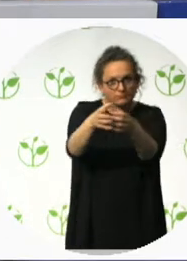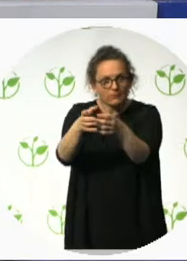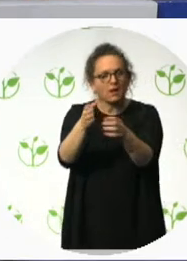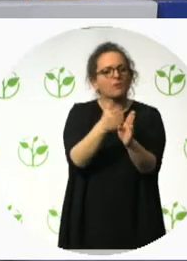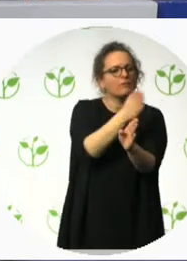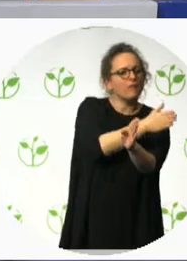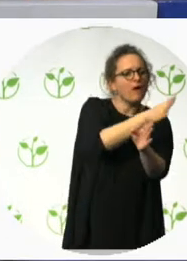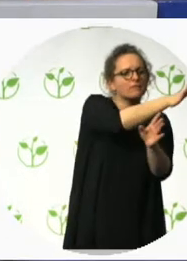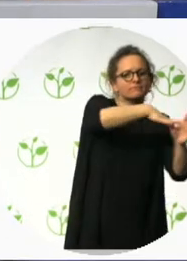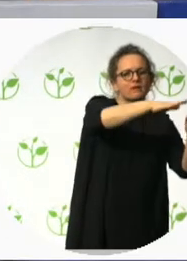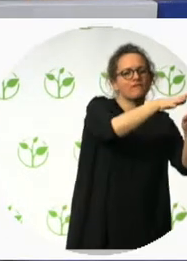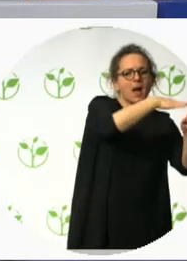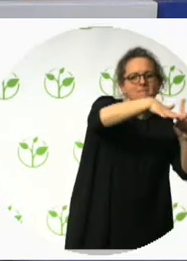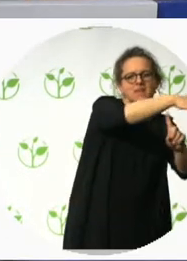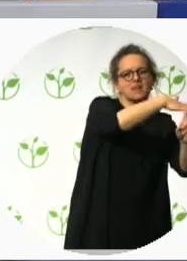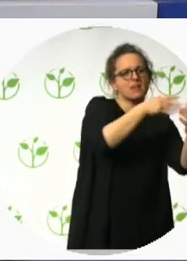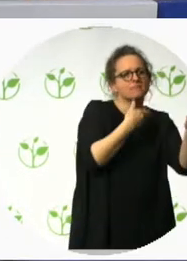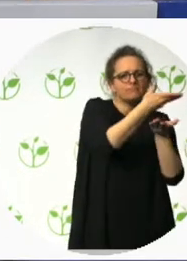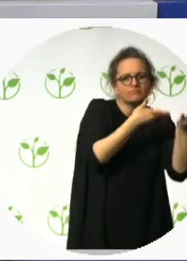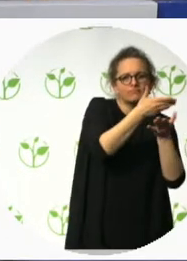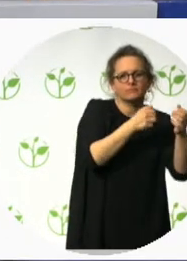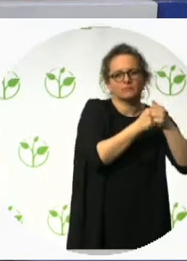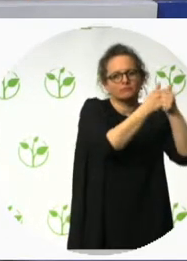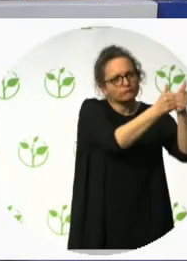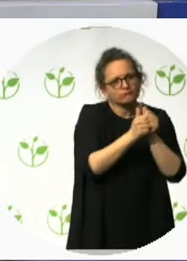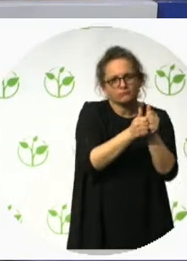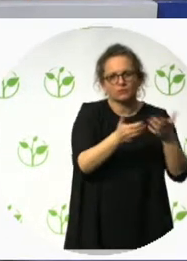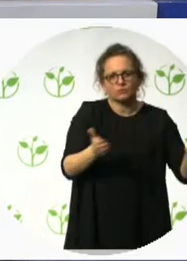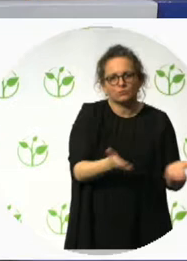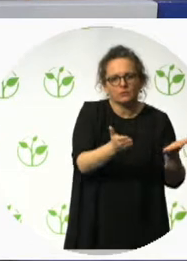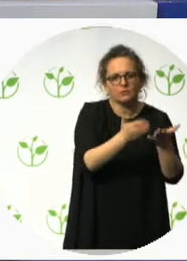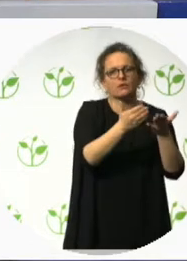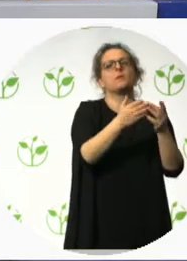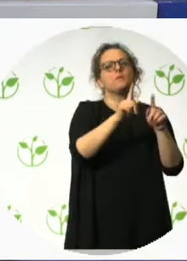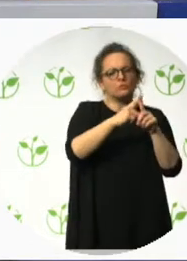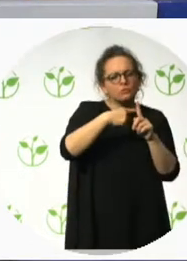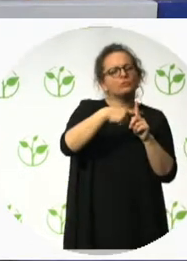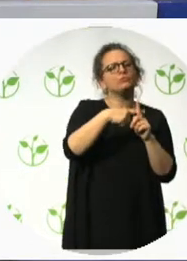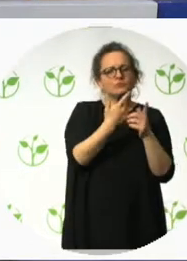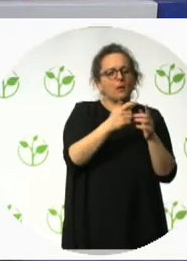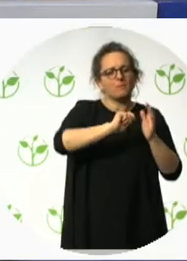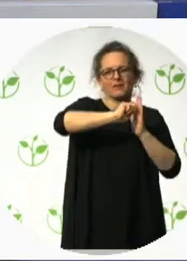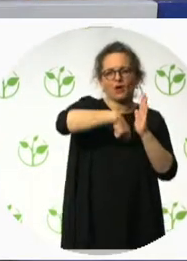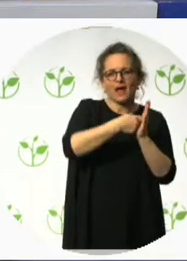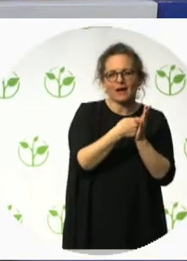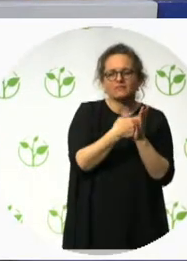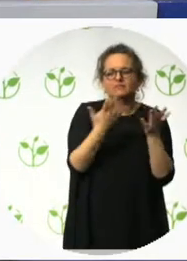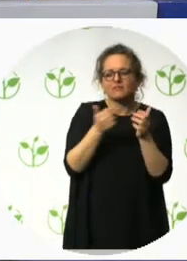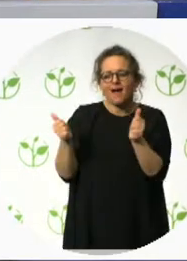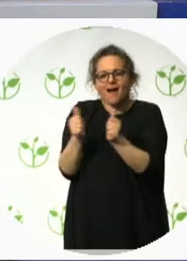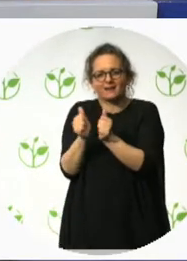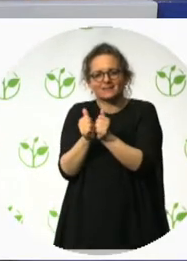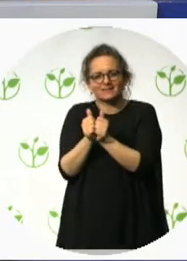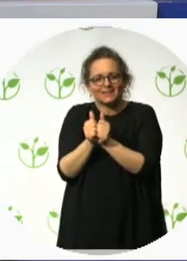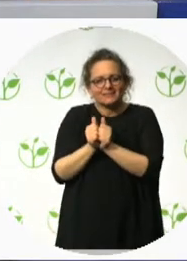90% of the of deaf children are born in hearing families, and for hearing families, this is a